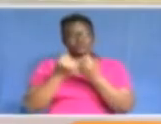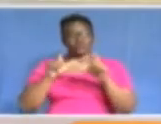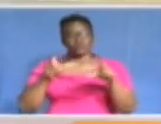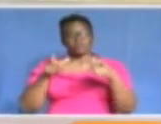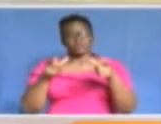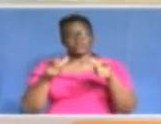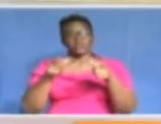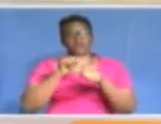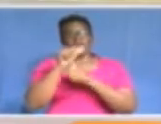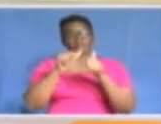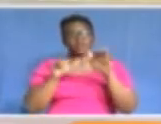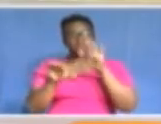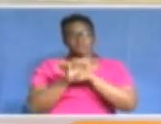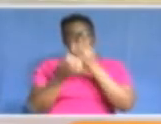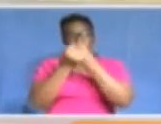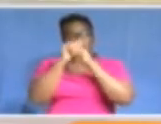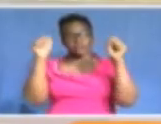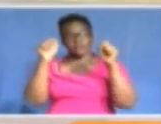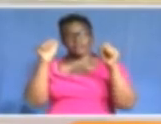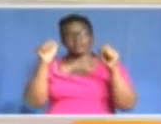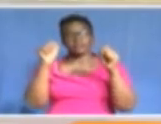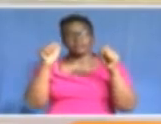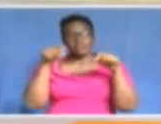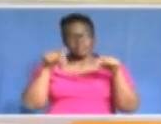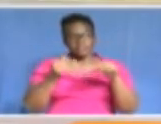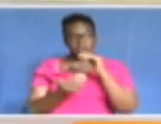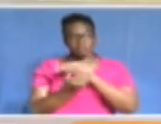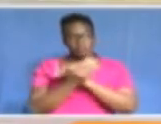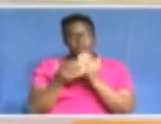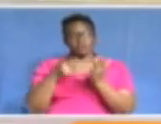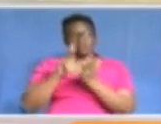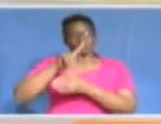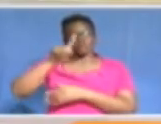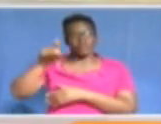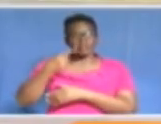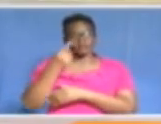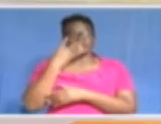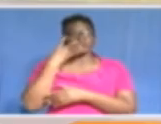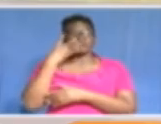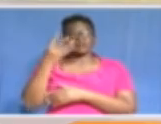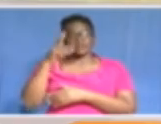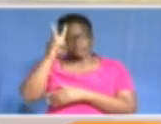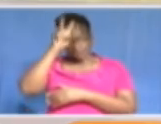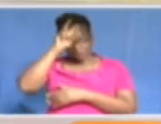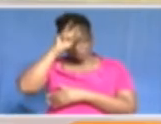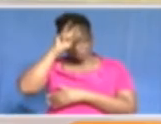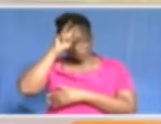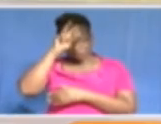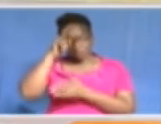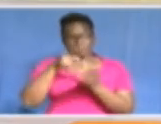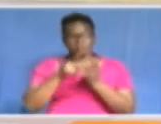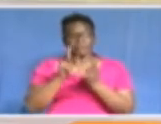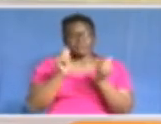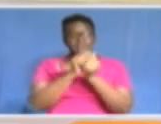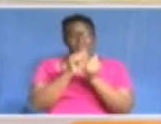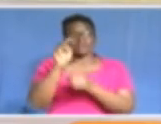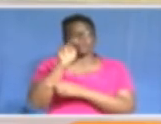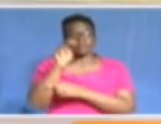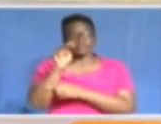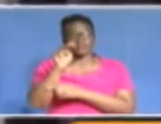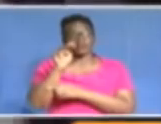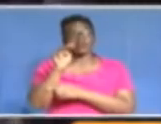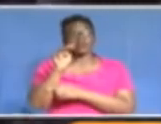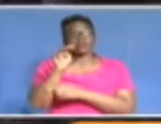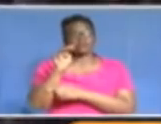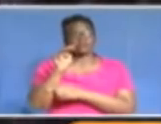the deputy president, who this morning bought 1,400 goats valued at 10 million shillings at that auction you've